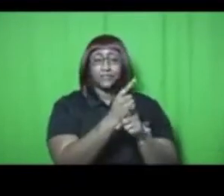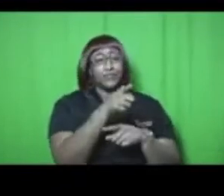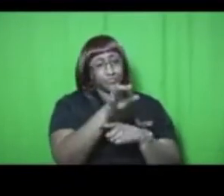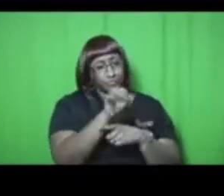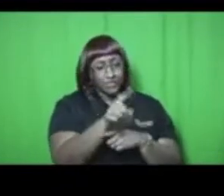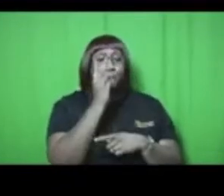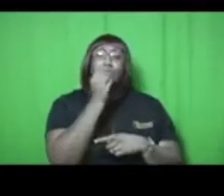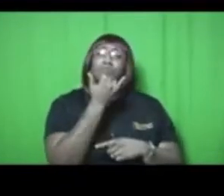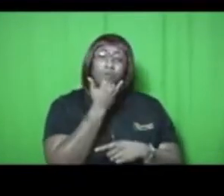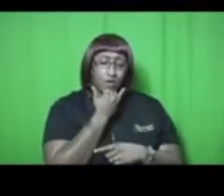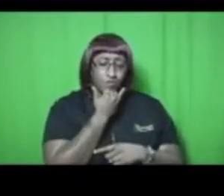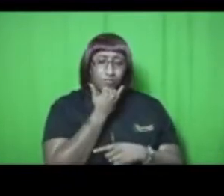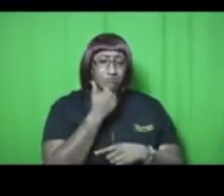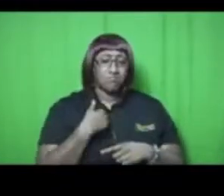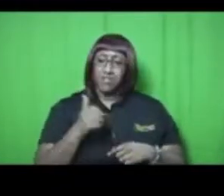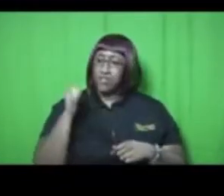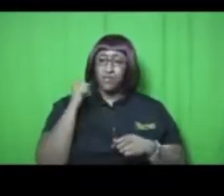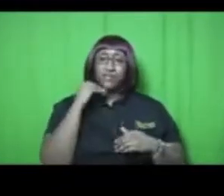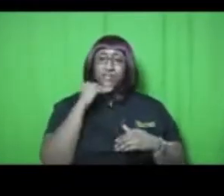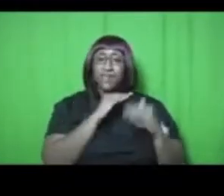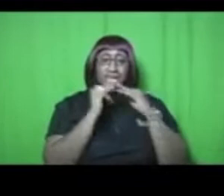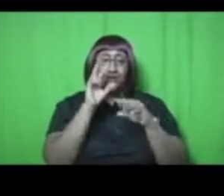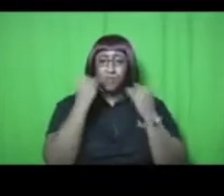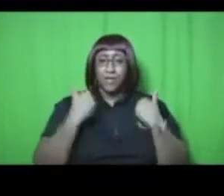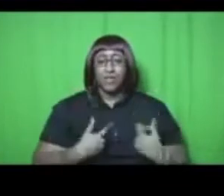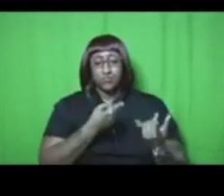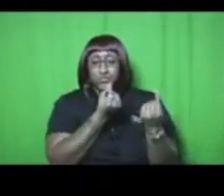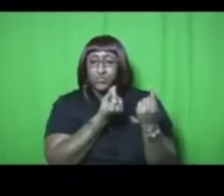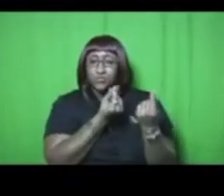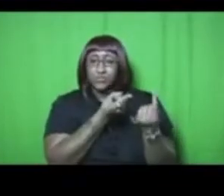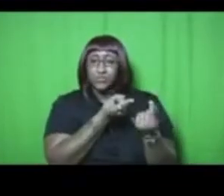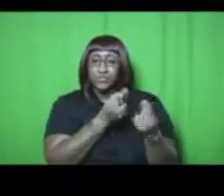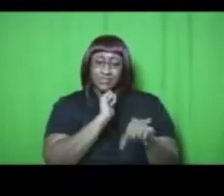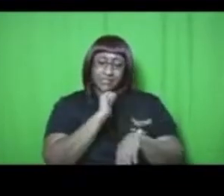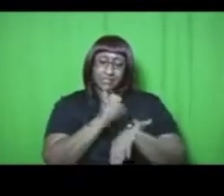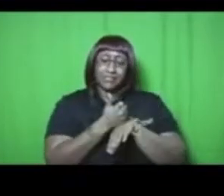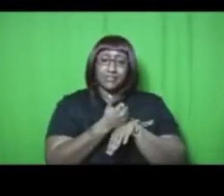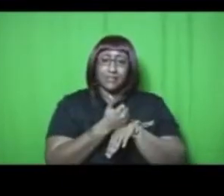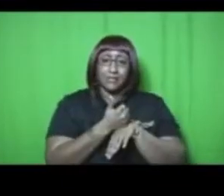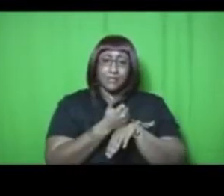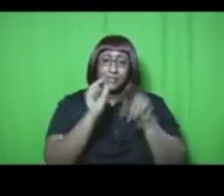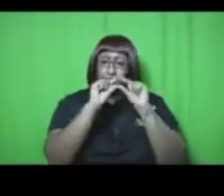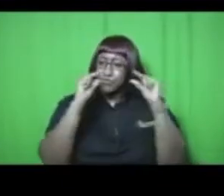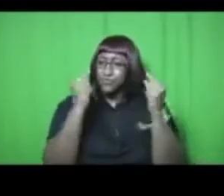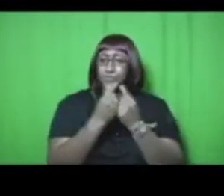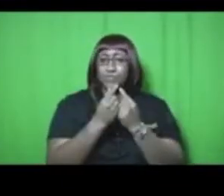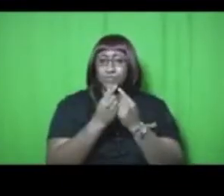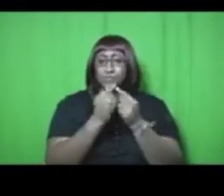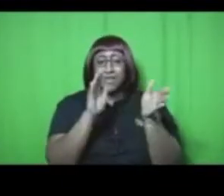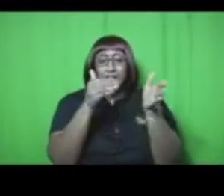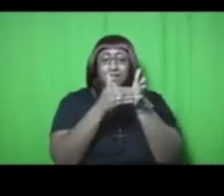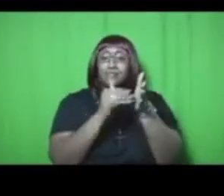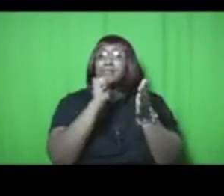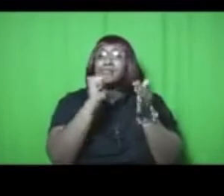did was wrong. She said, but I'm not going to whine about it. And you know what she did? She set up an organization against unfair